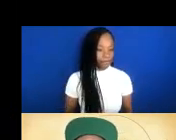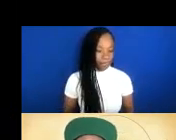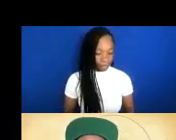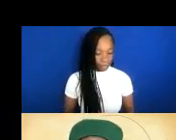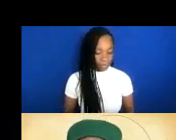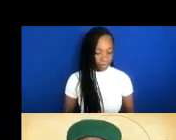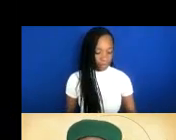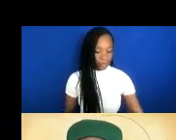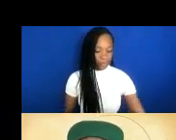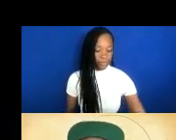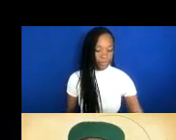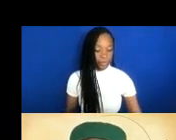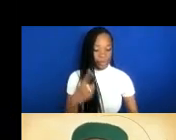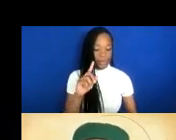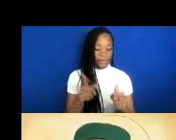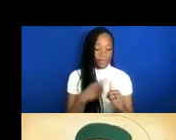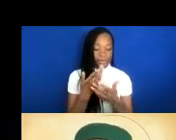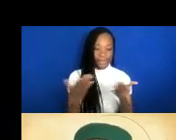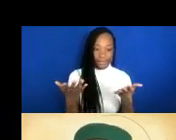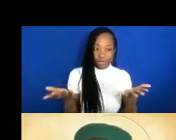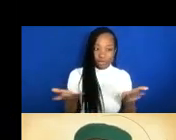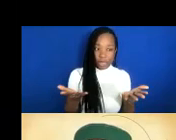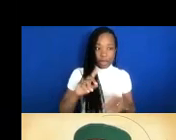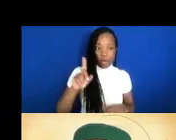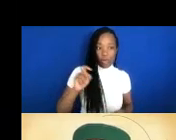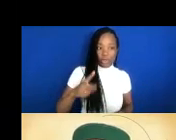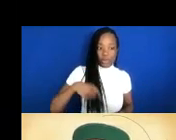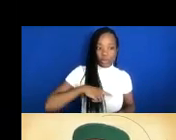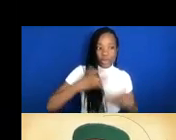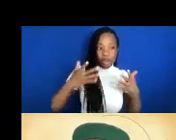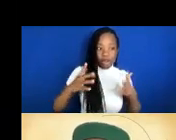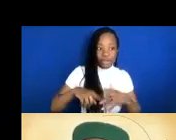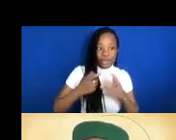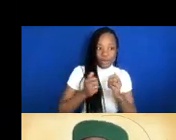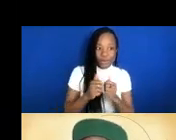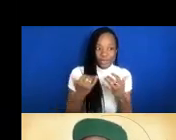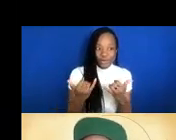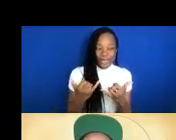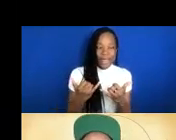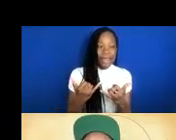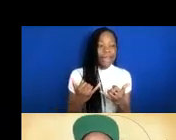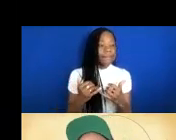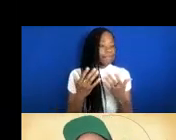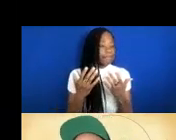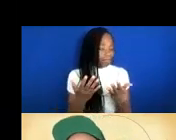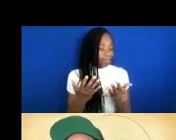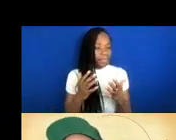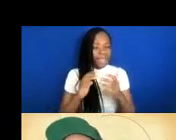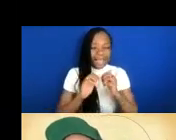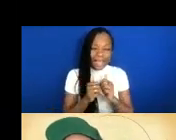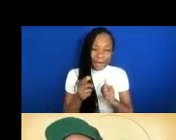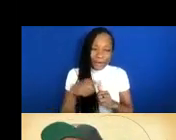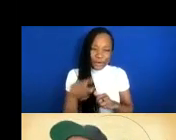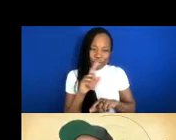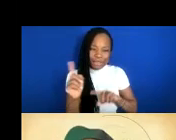And one of the first ones is a question that we've started with already earlier today. How do you respond to the